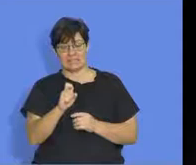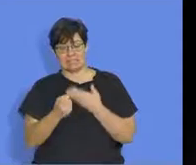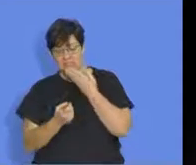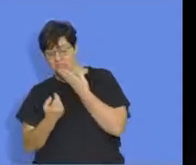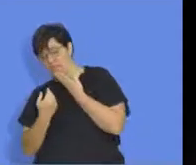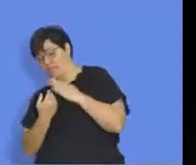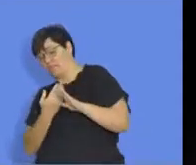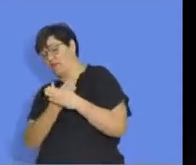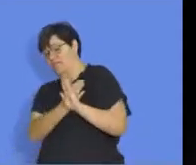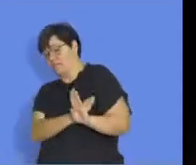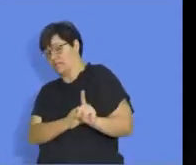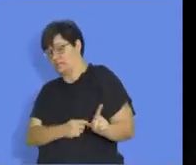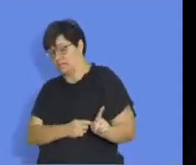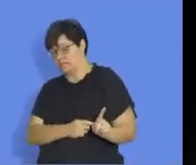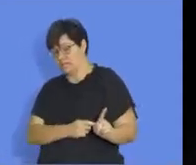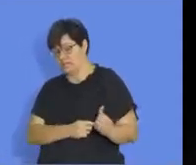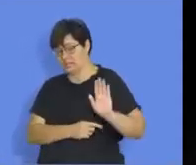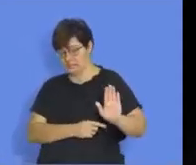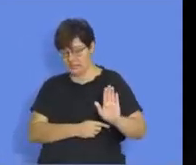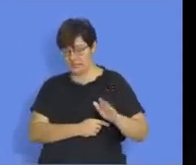right? That's one concept.